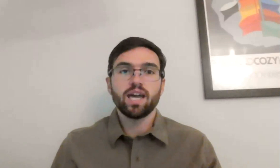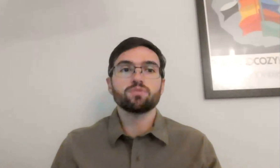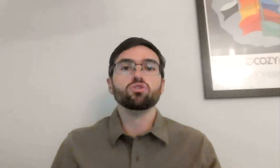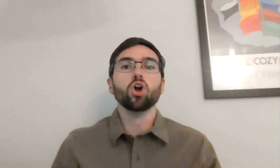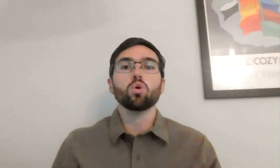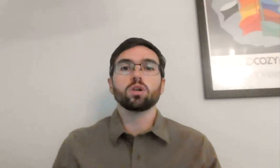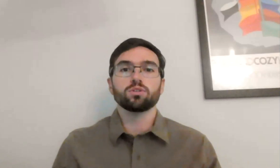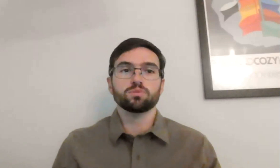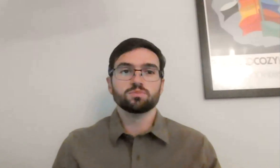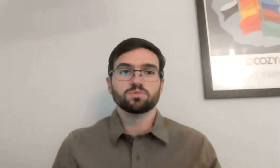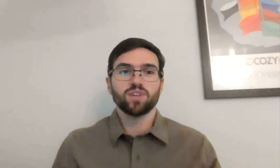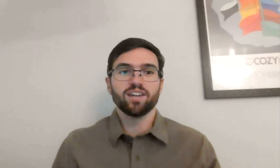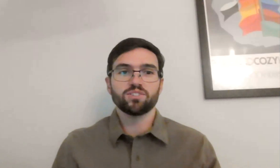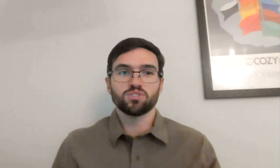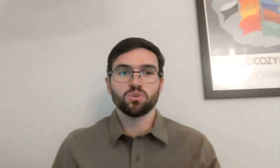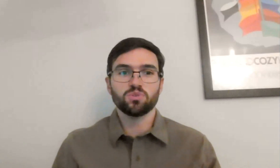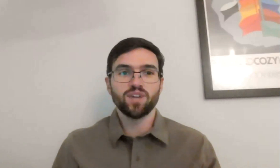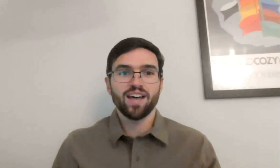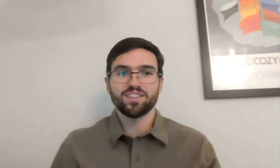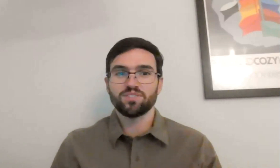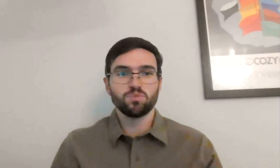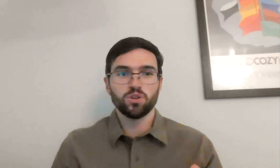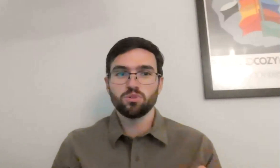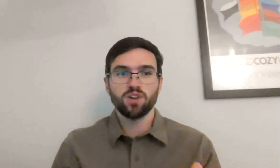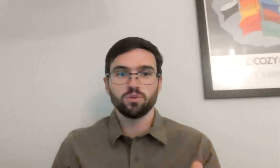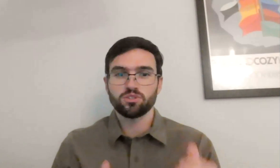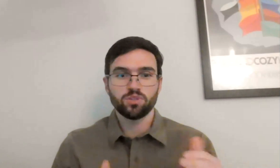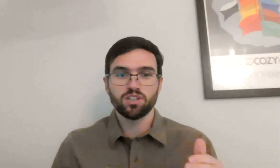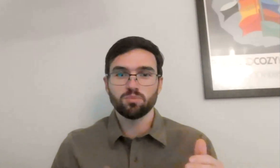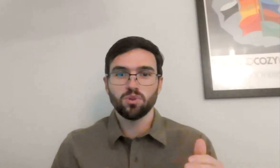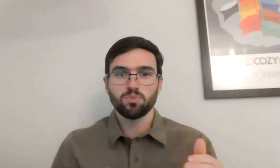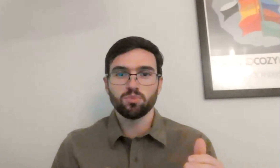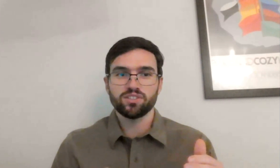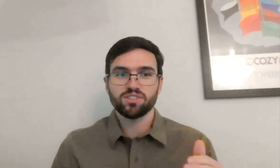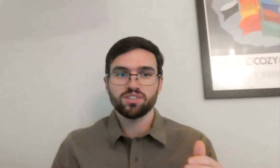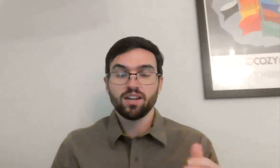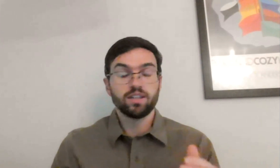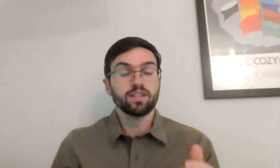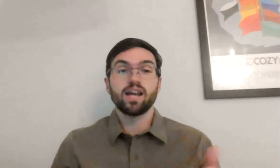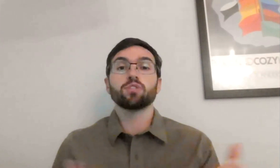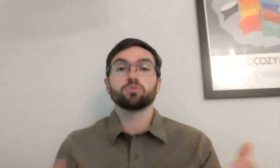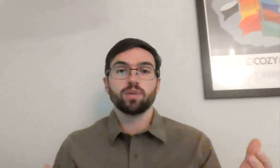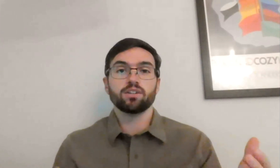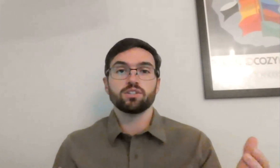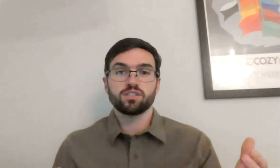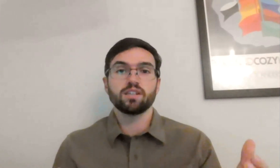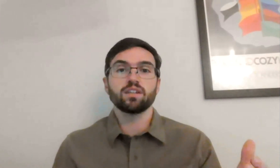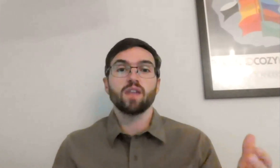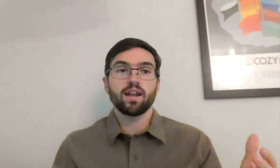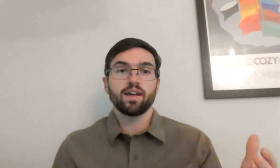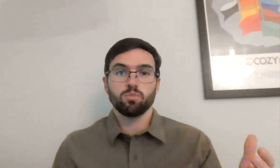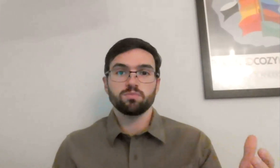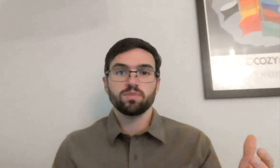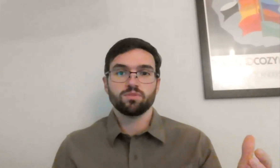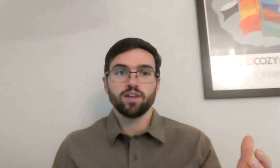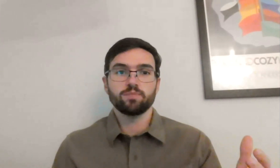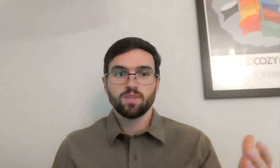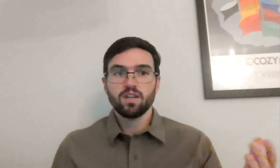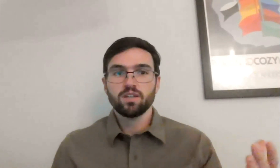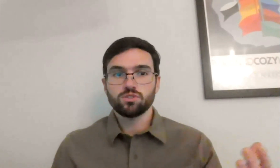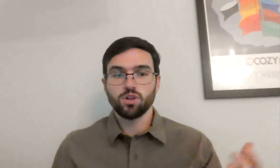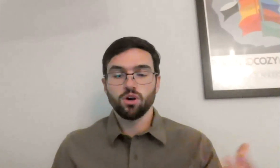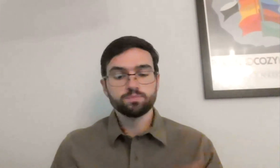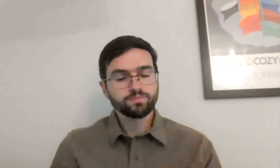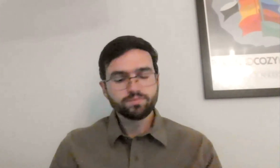job and they have no clue, right? So when you've got what you thought was 3 little bullet points is now 3 pages because they need a lot of help, right?